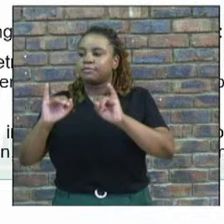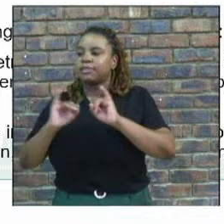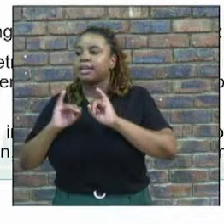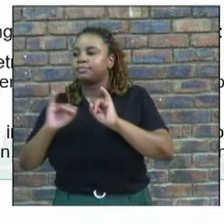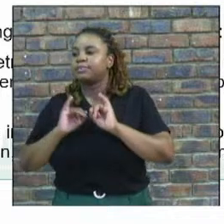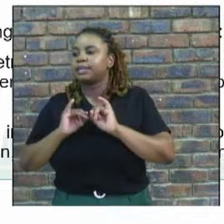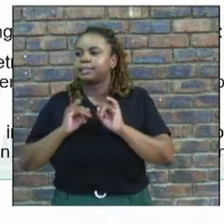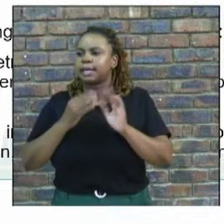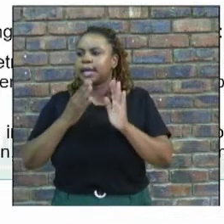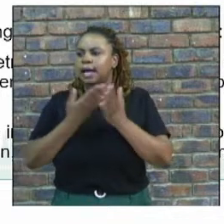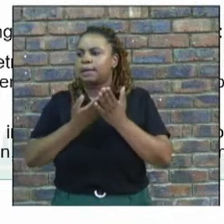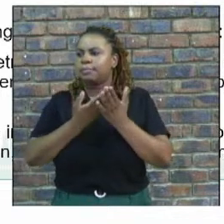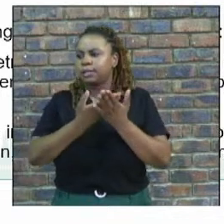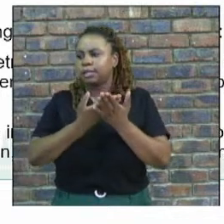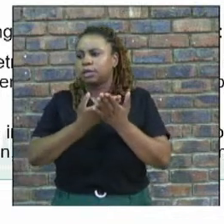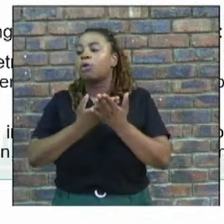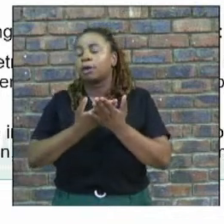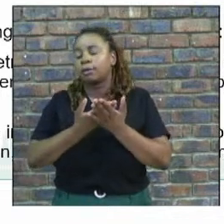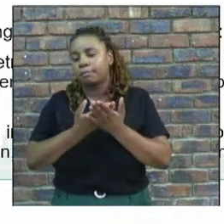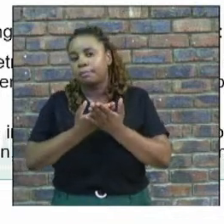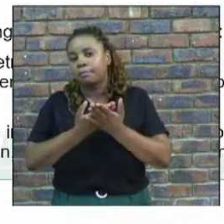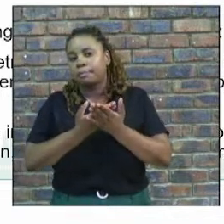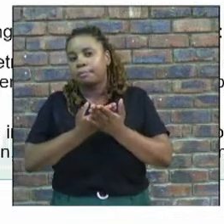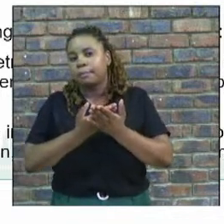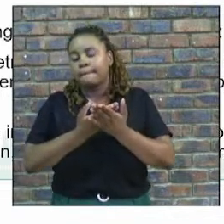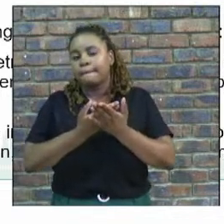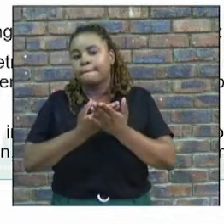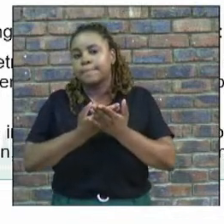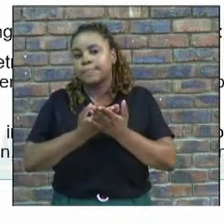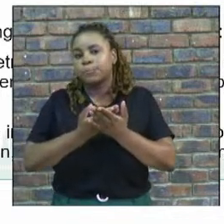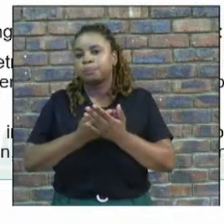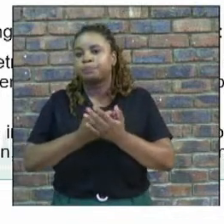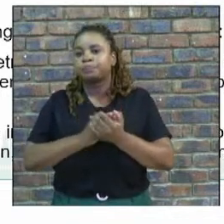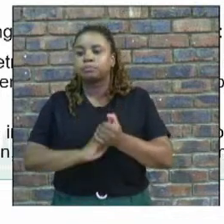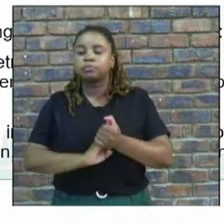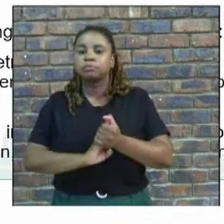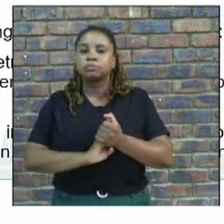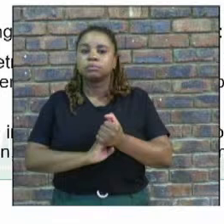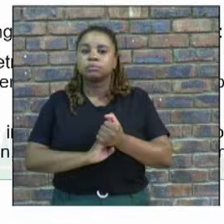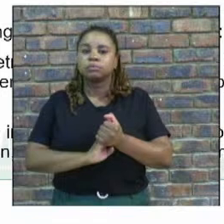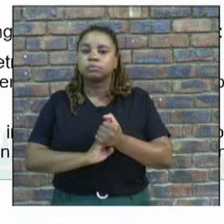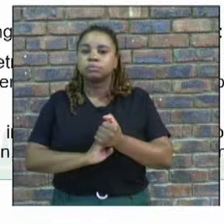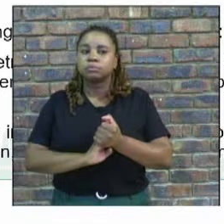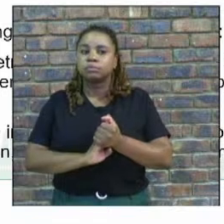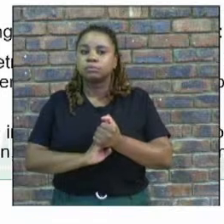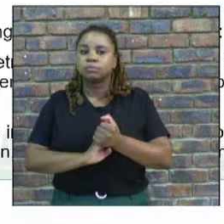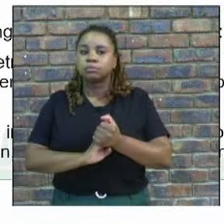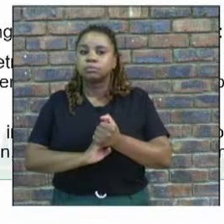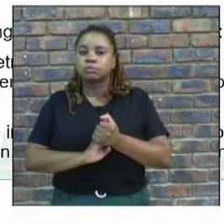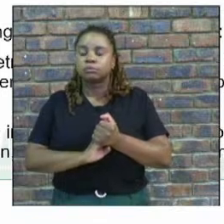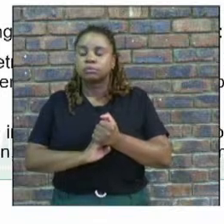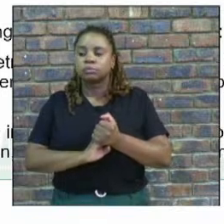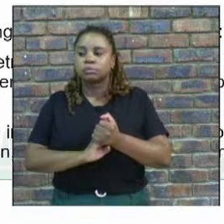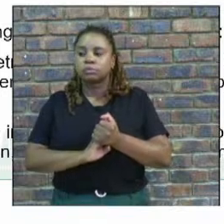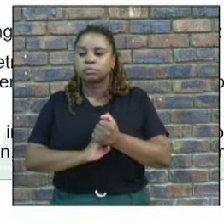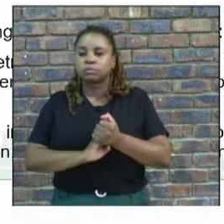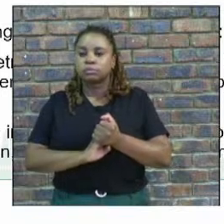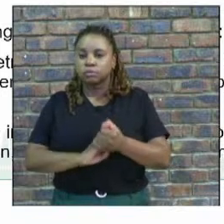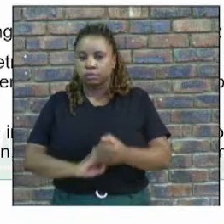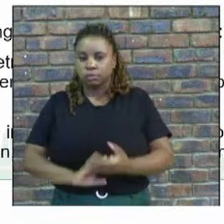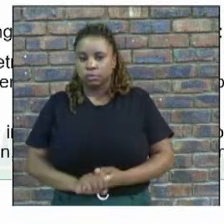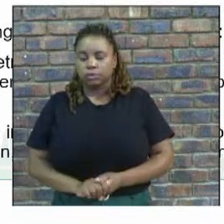in respect of blocks, and the notice, it will also prescribe the period within